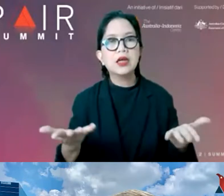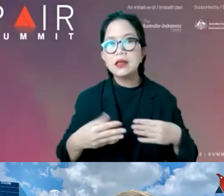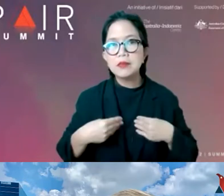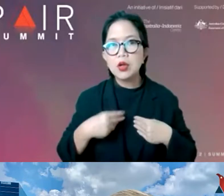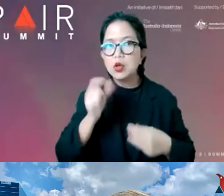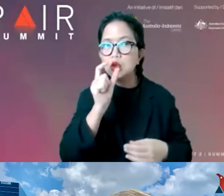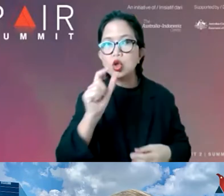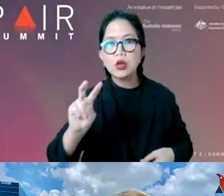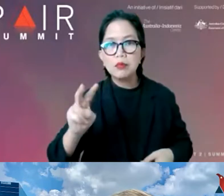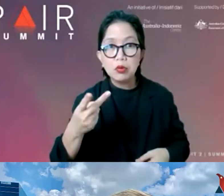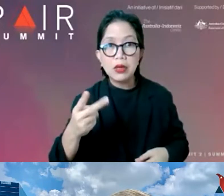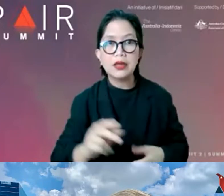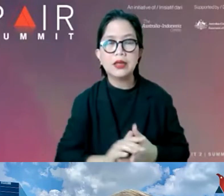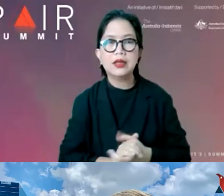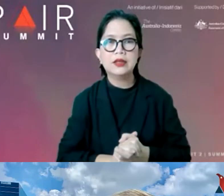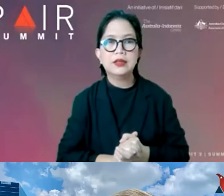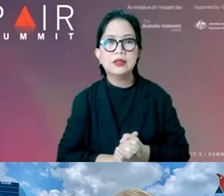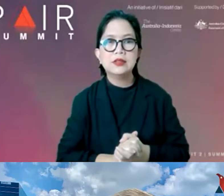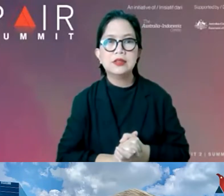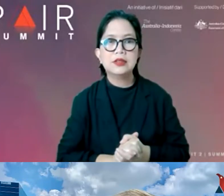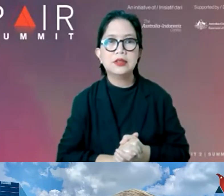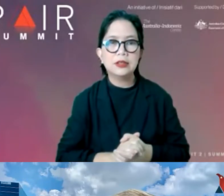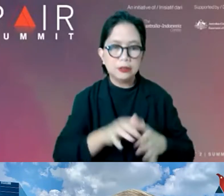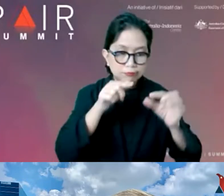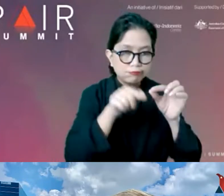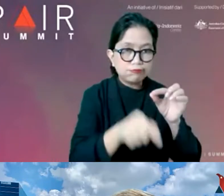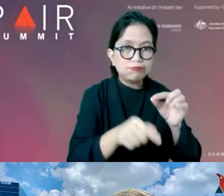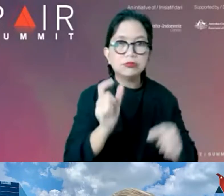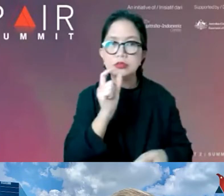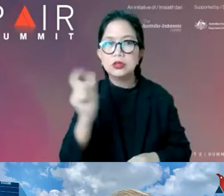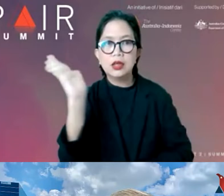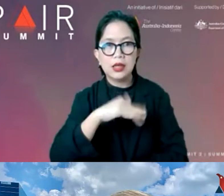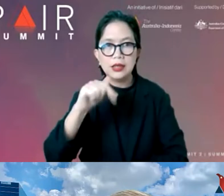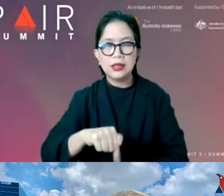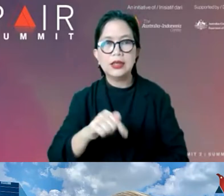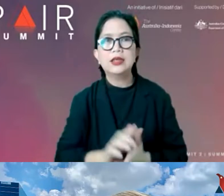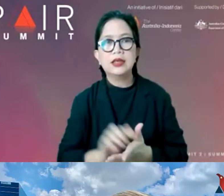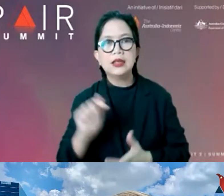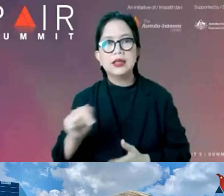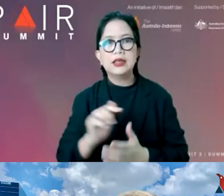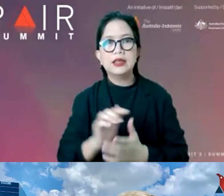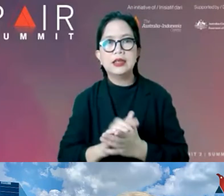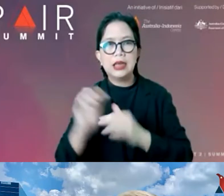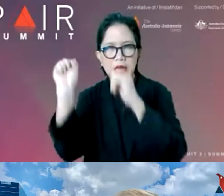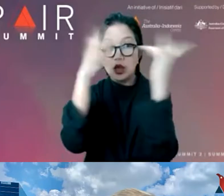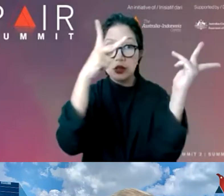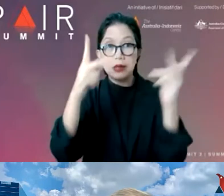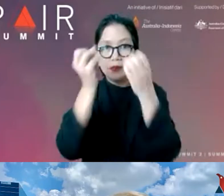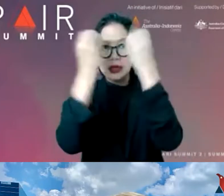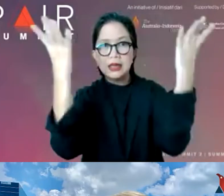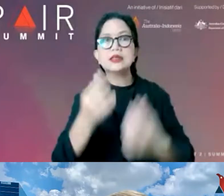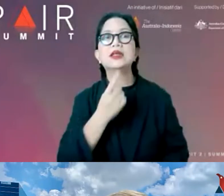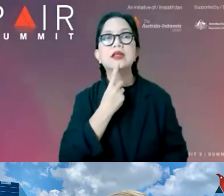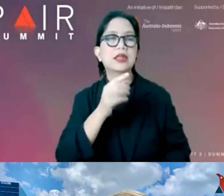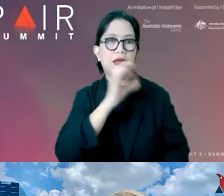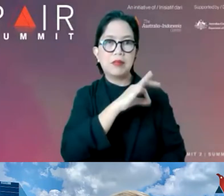can build that. And related to that is a clear idea of the benefits that would come from whatever thing you're looking at doing,